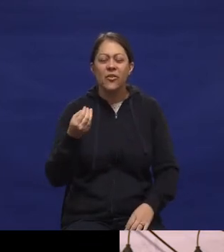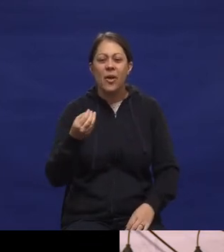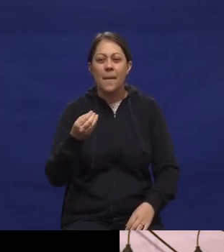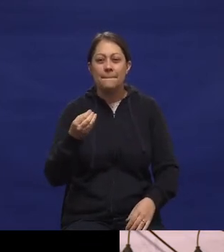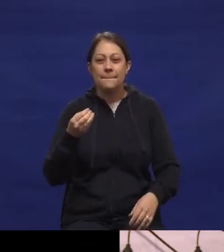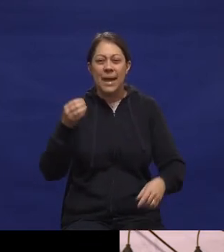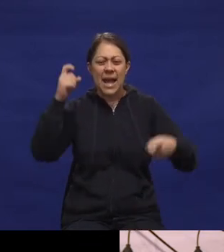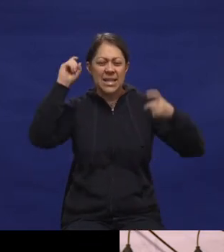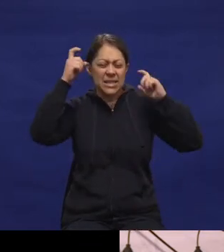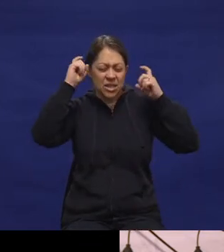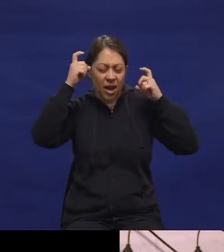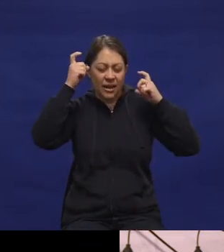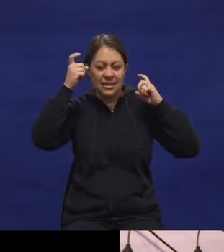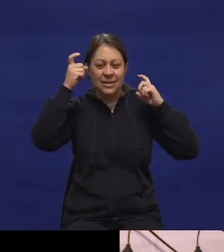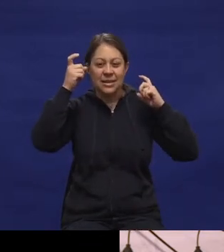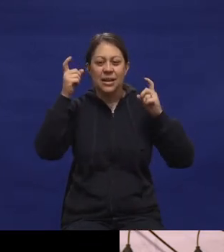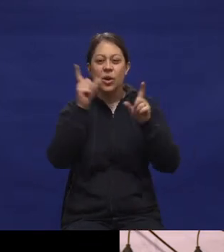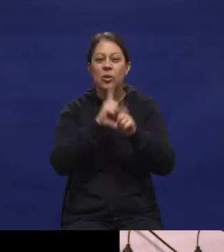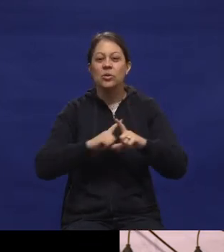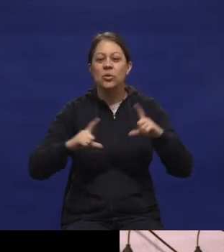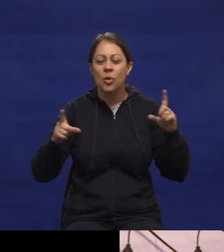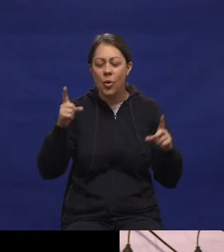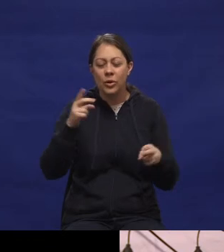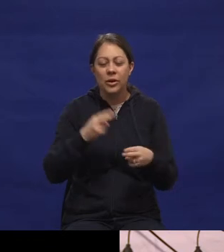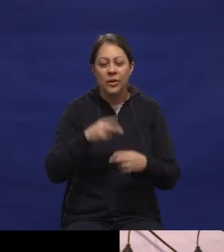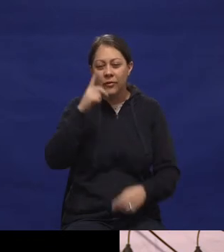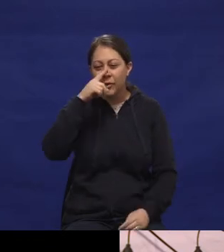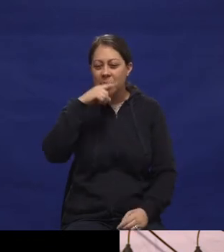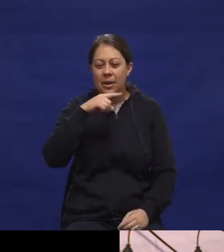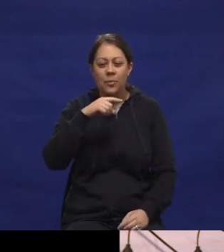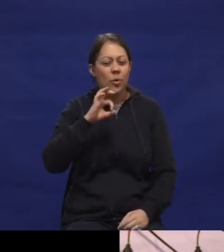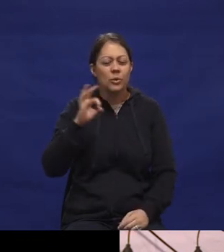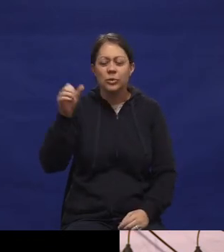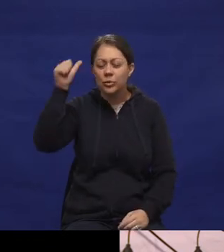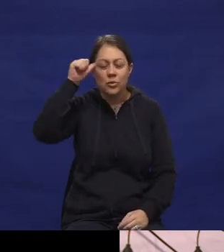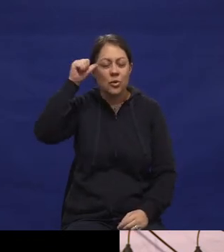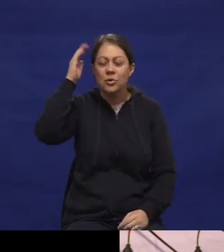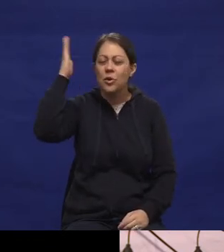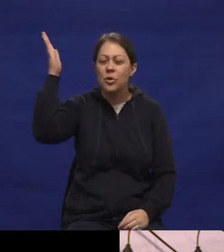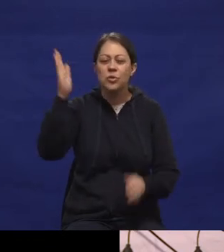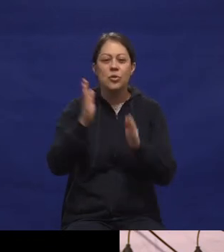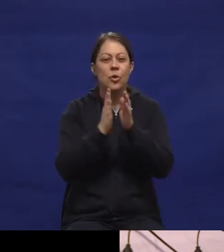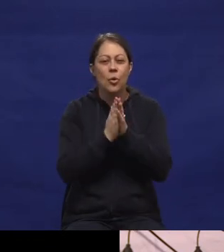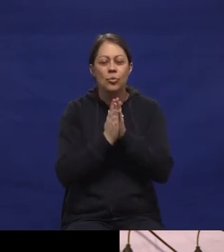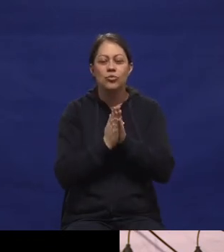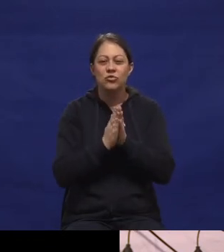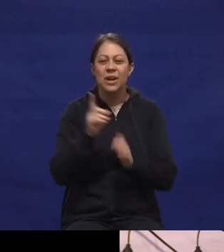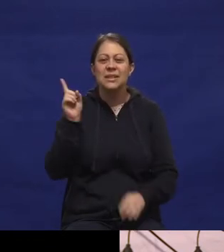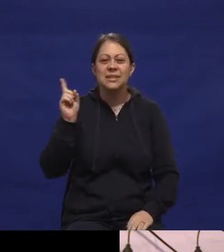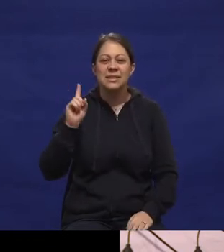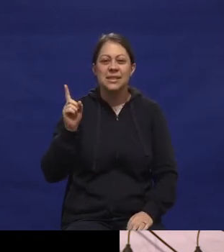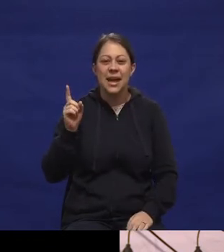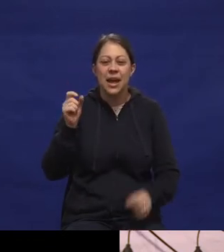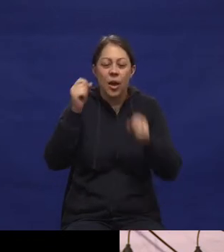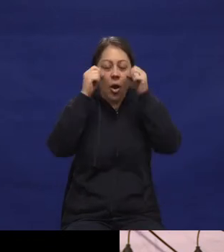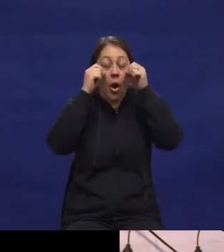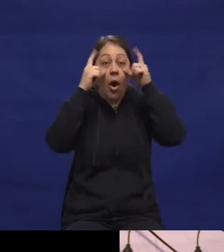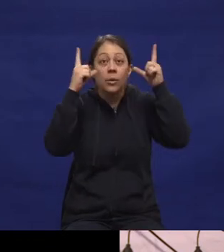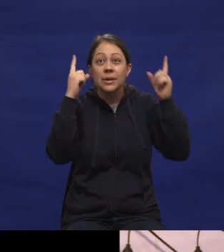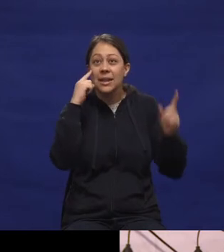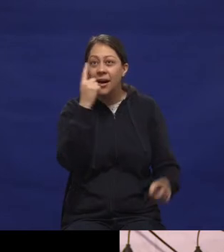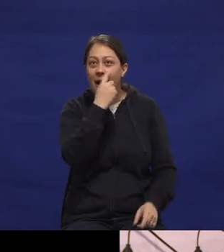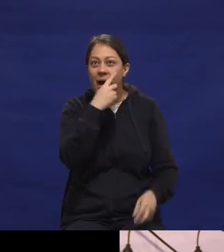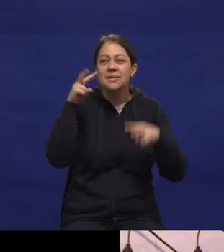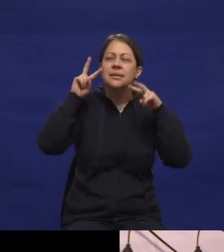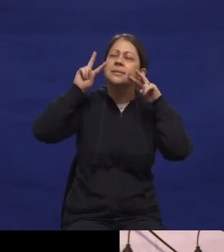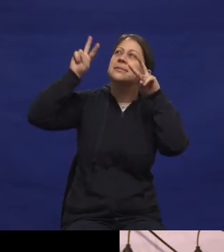up. Lord, for those who do not know you, who are walking in fear and darkness, Lord, I pray that today you'd open their eyes and they'd see the light.